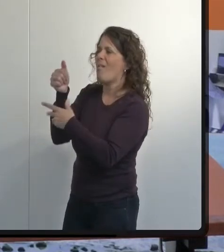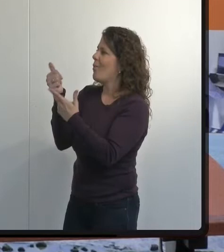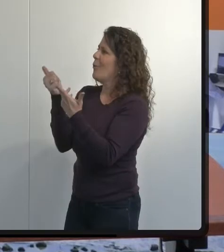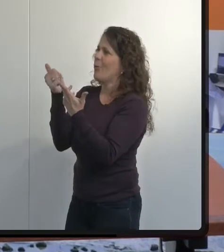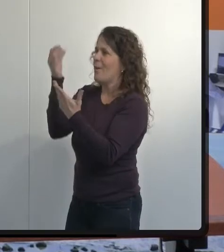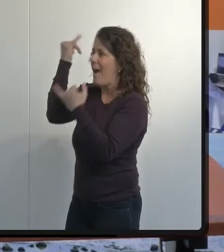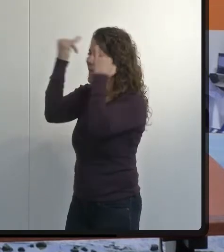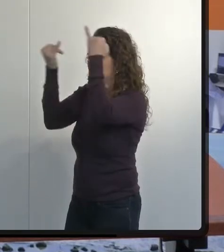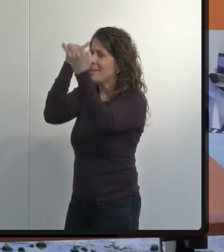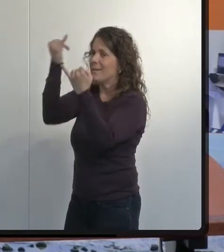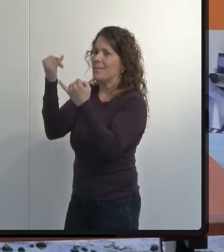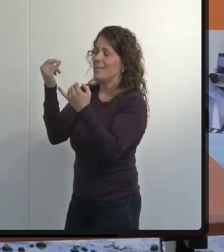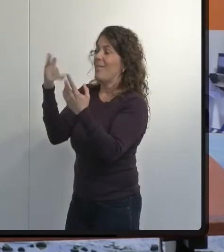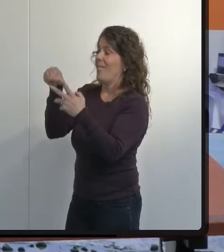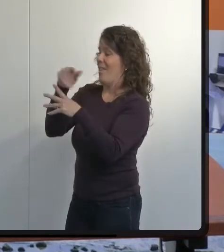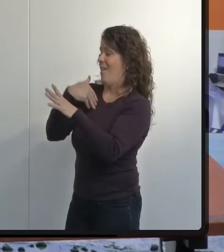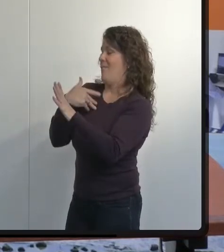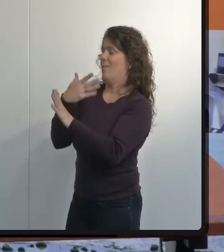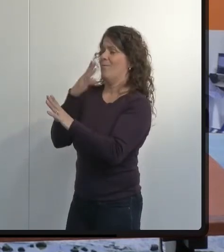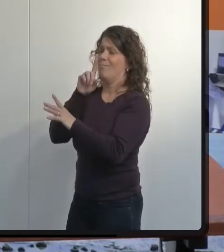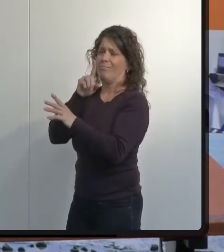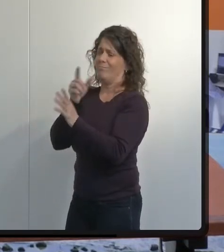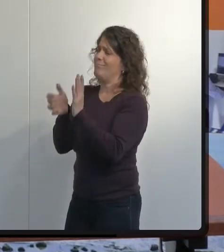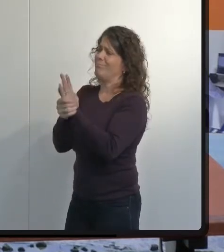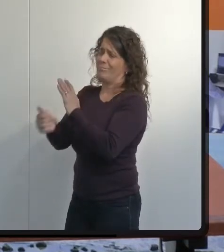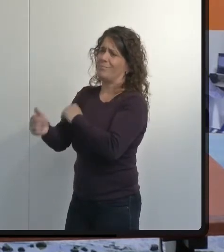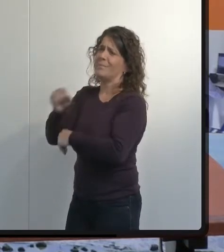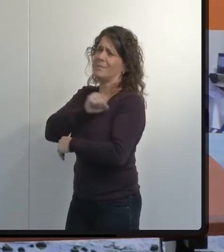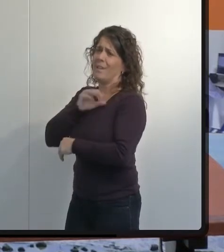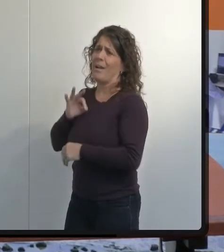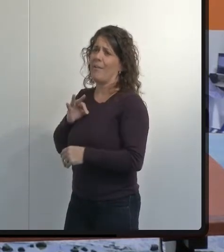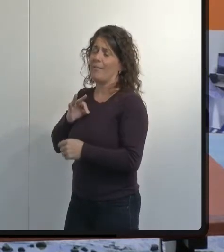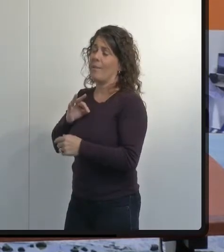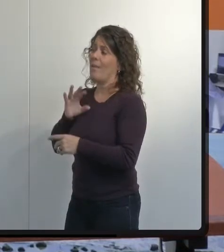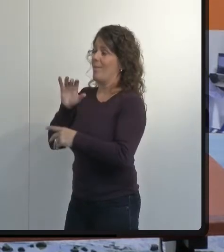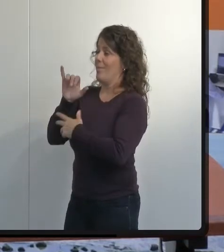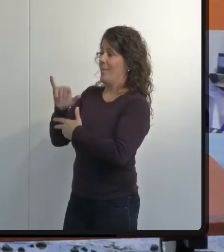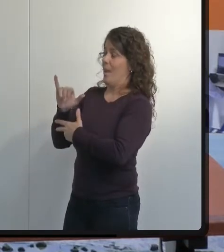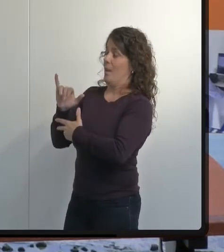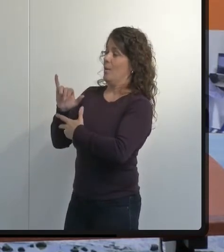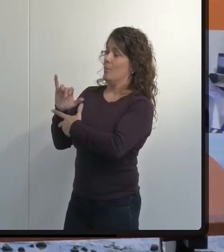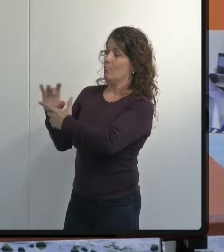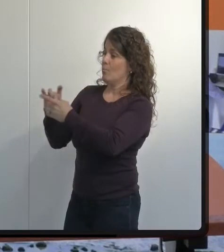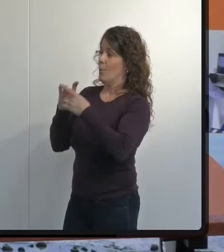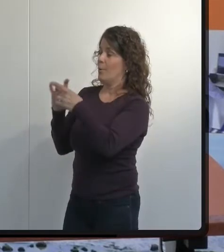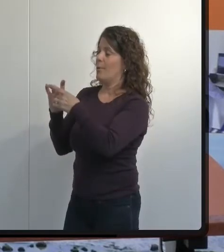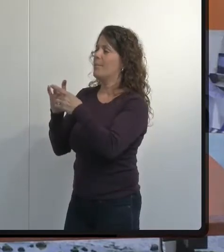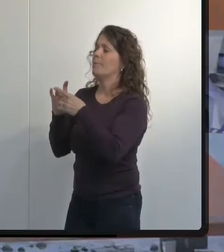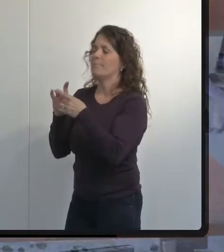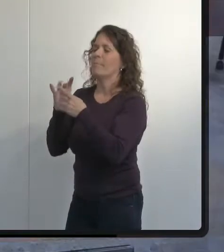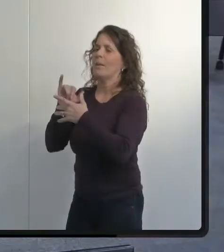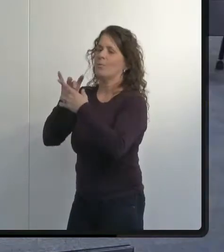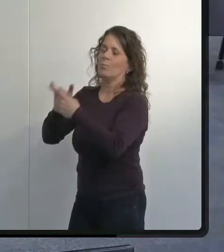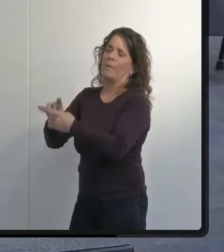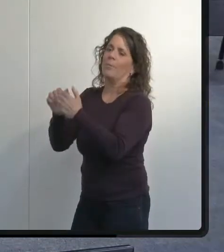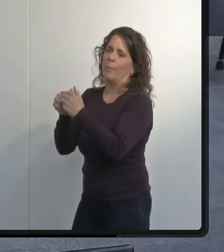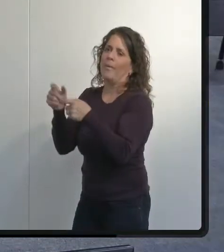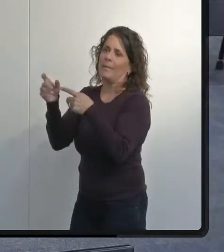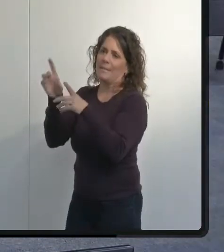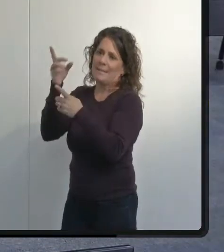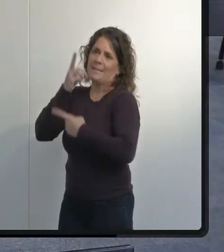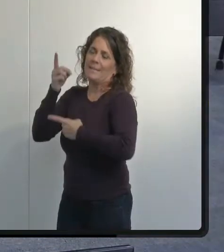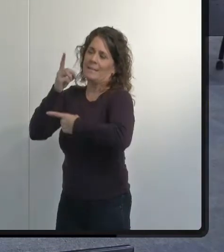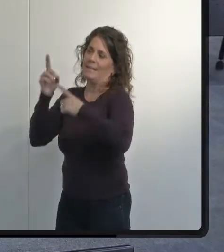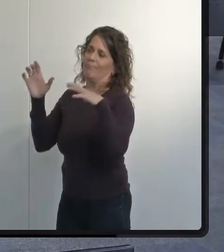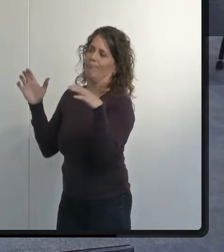good leadership, and this is a partnership in terms of the disease containment. Okay, and with the